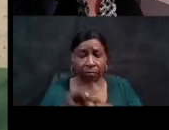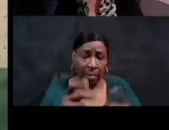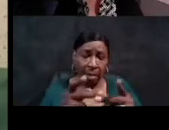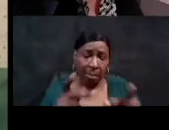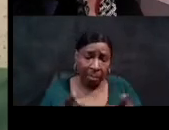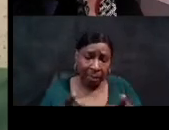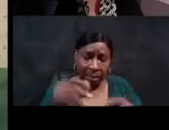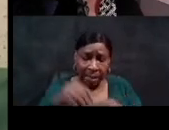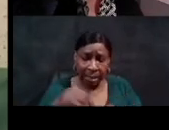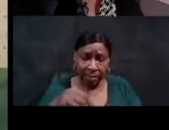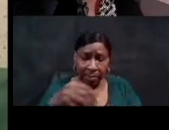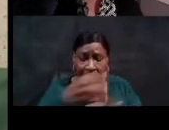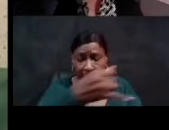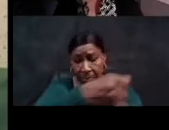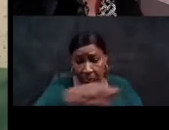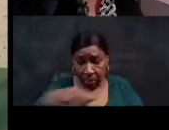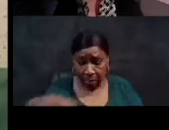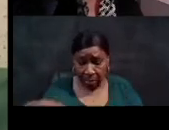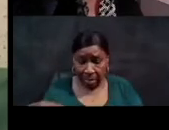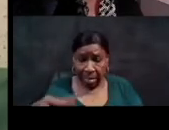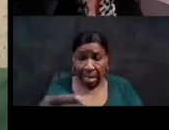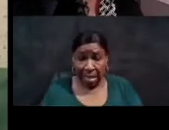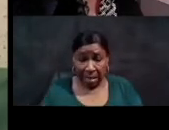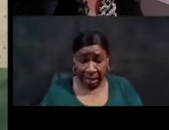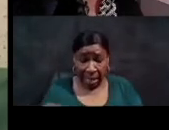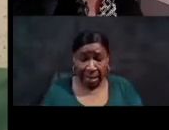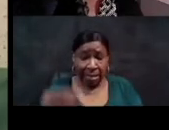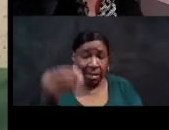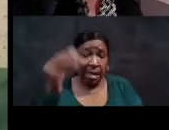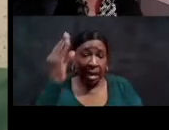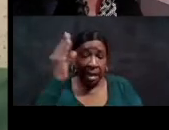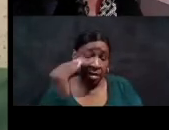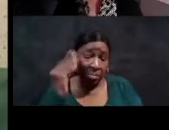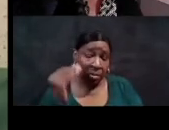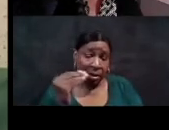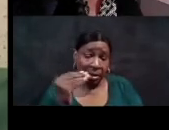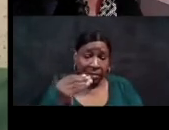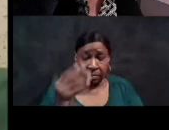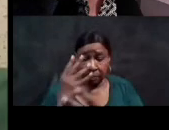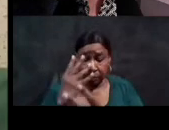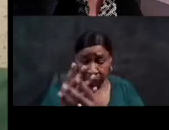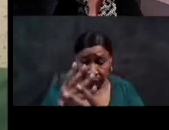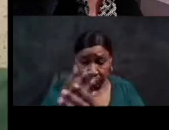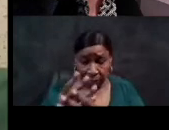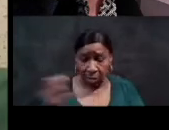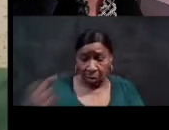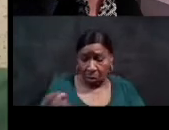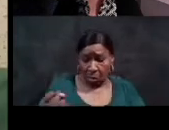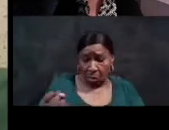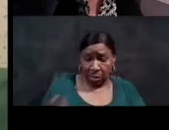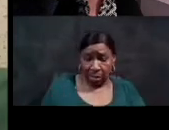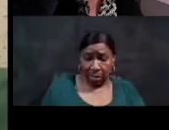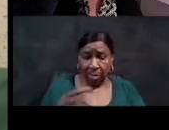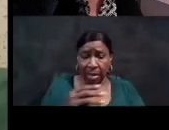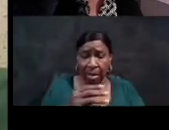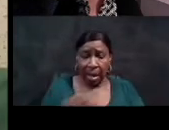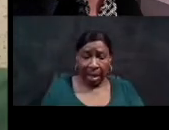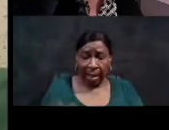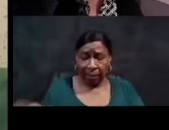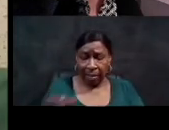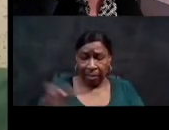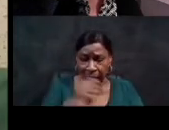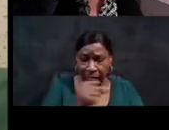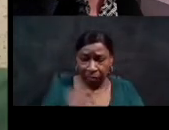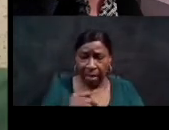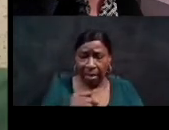the borderlands of experiencing detention and the violence of borders. And together with his translator